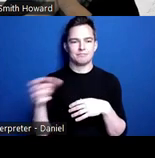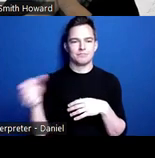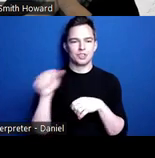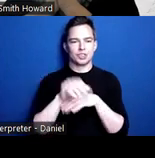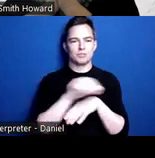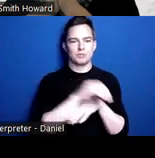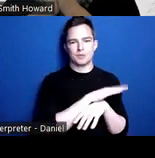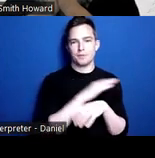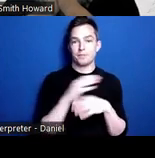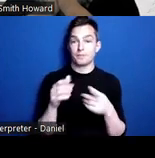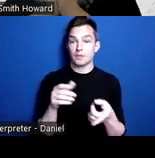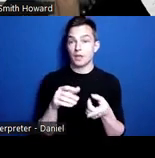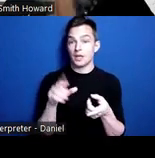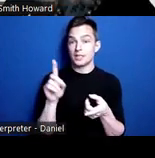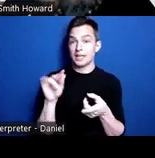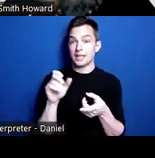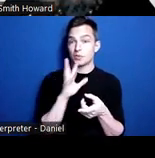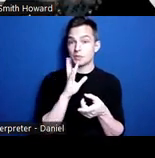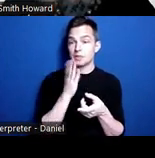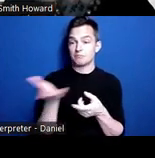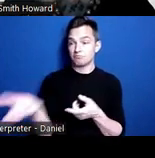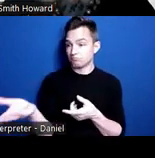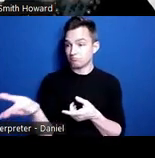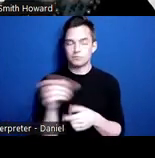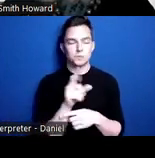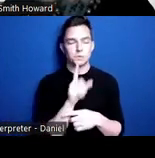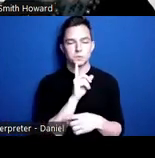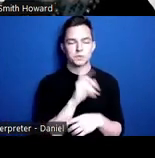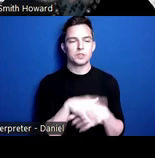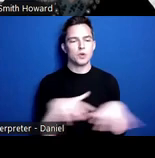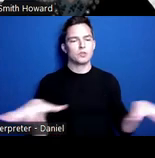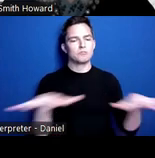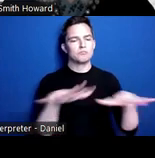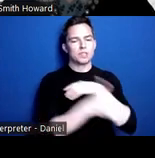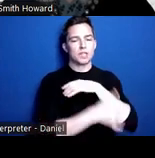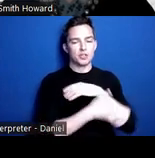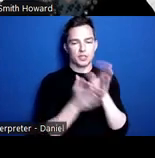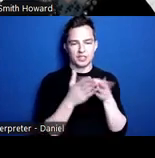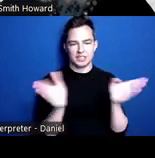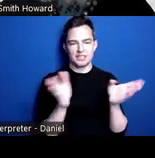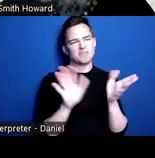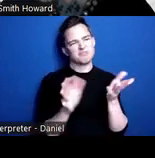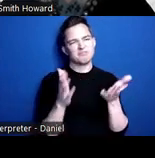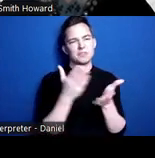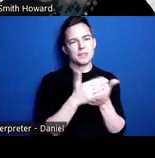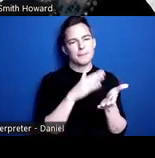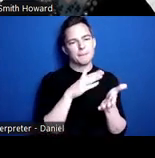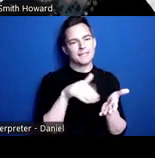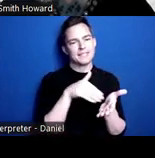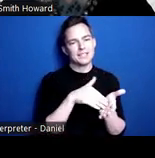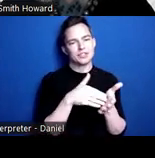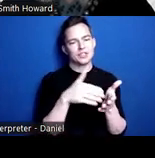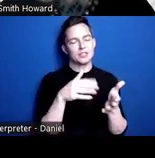Diane, do you want to chime in? Sure. So across the country, there are sort of sender states and receiver